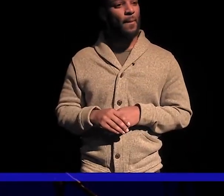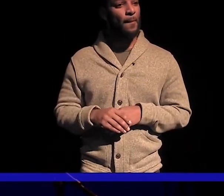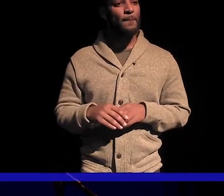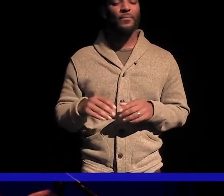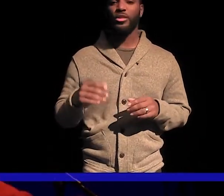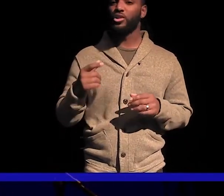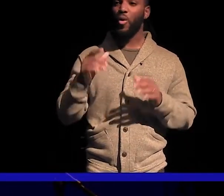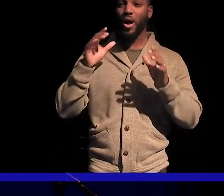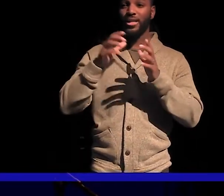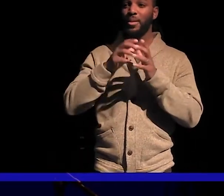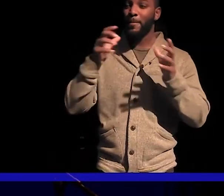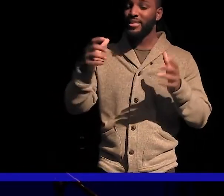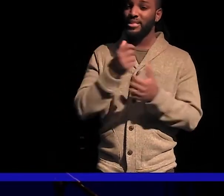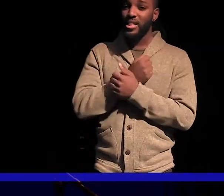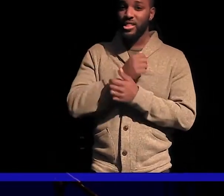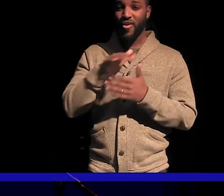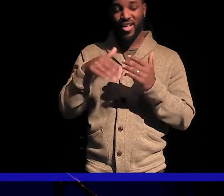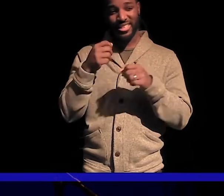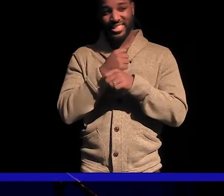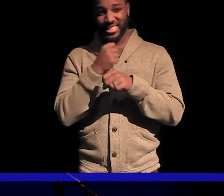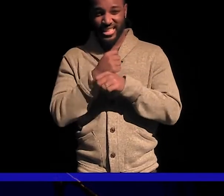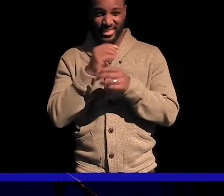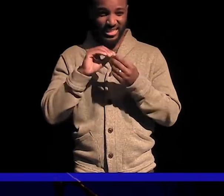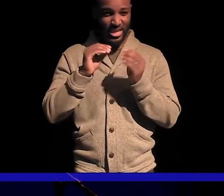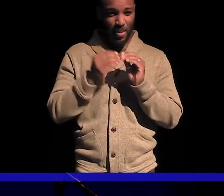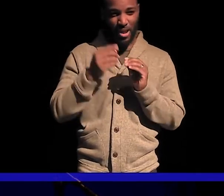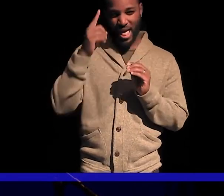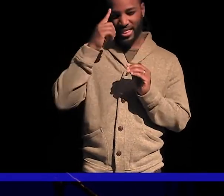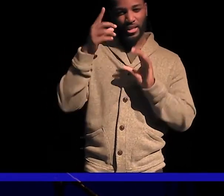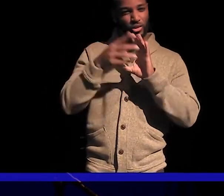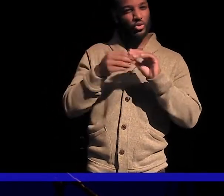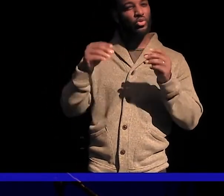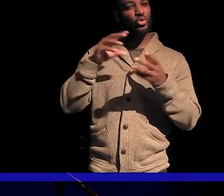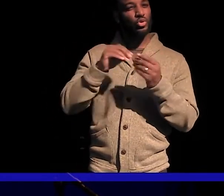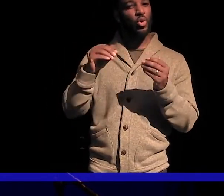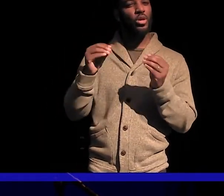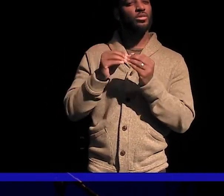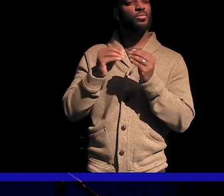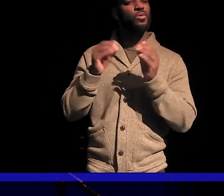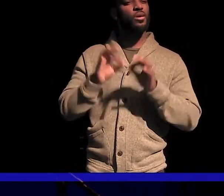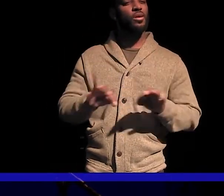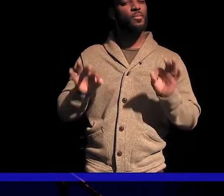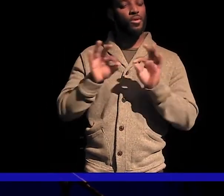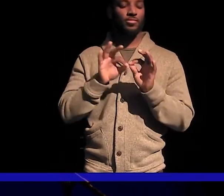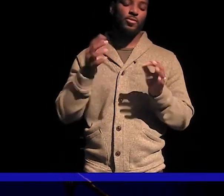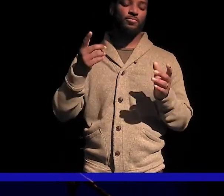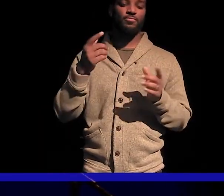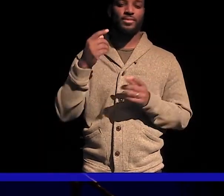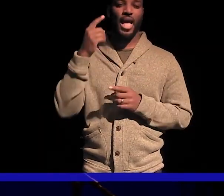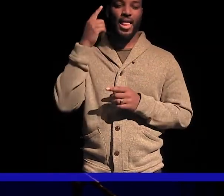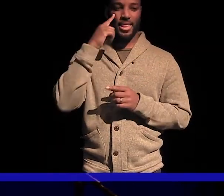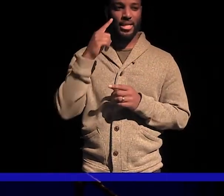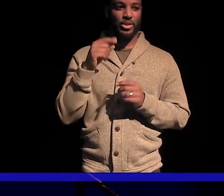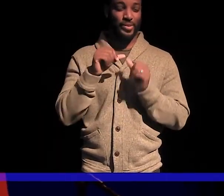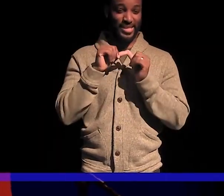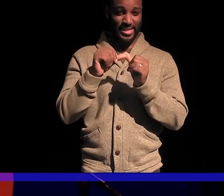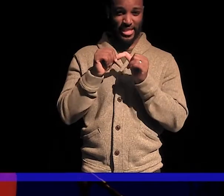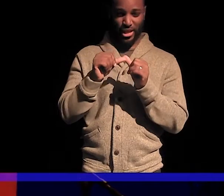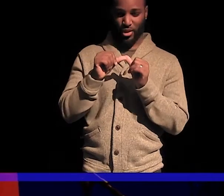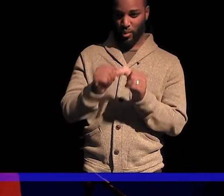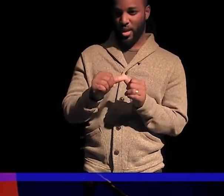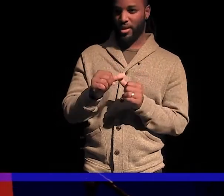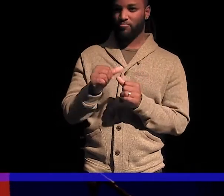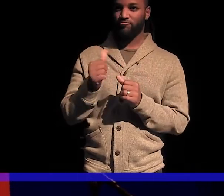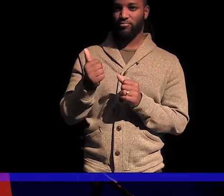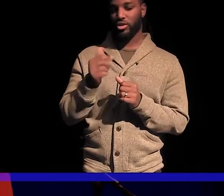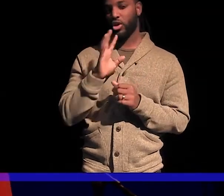And as much as I love all those statistics and the numbers, I think stories move us more than anything else. So as we're continuing to